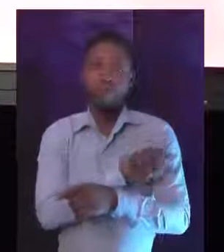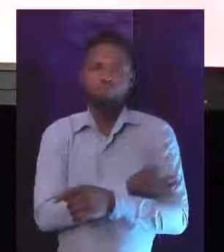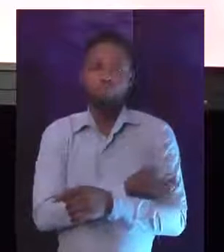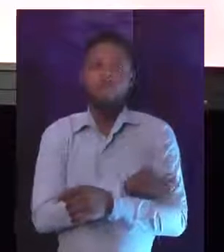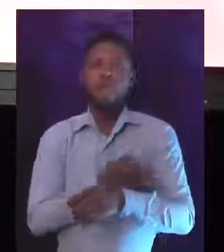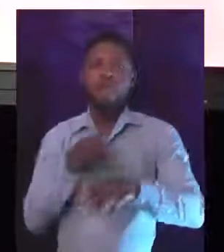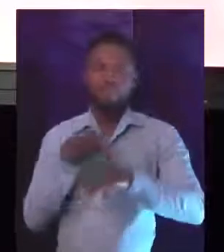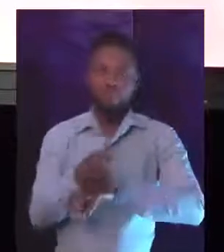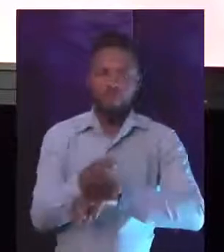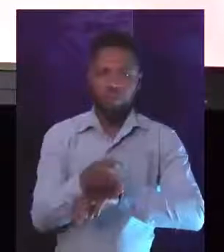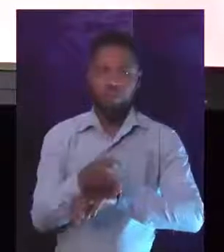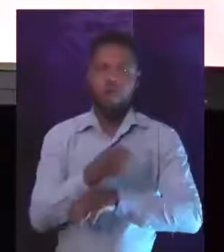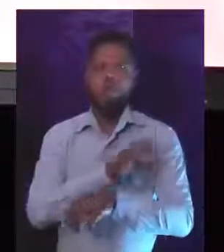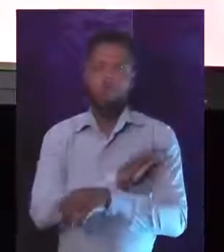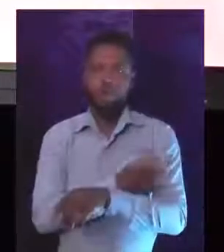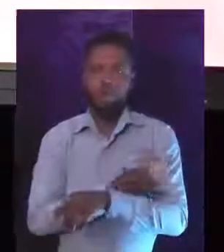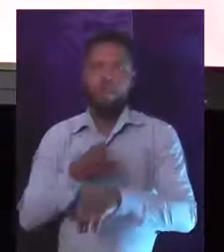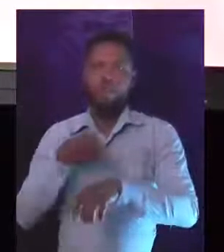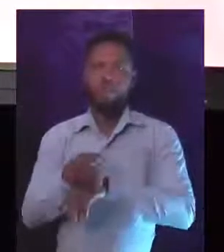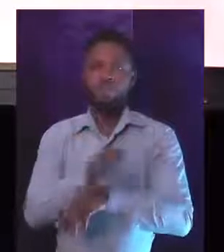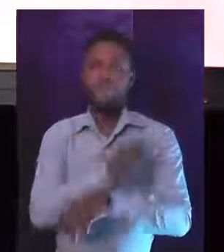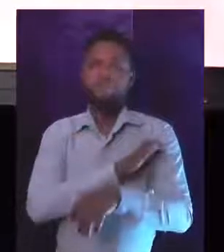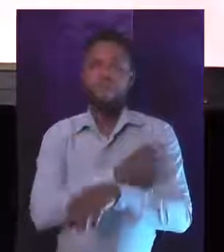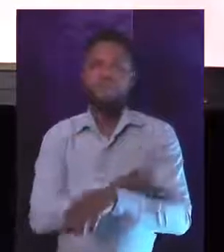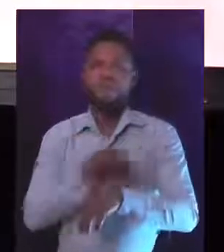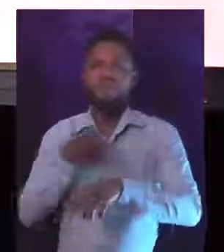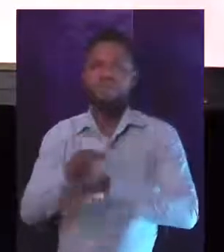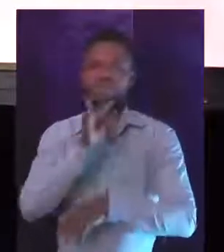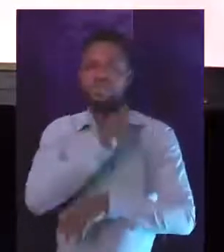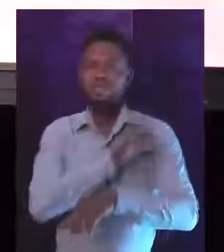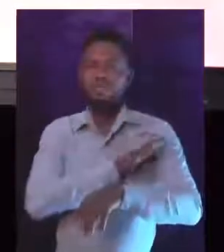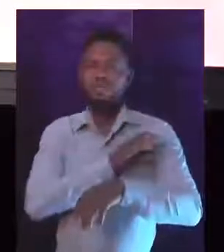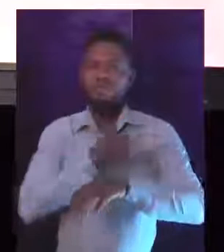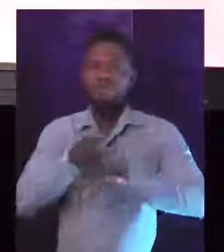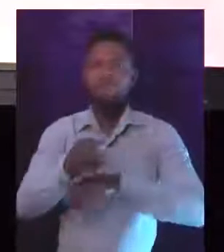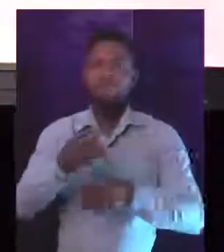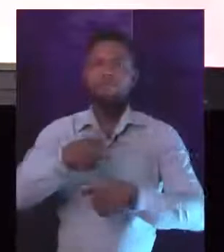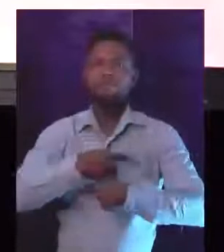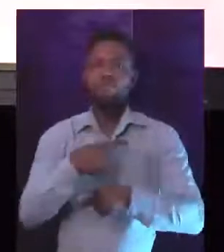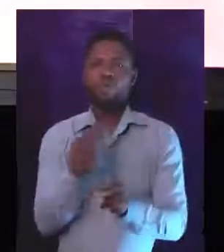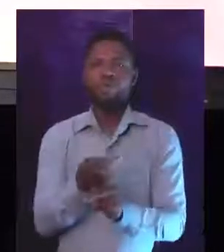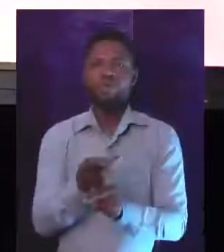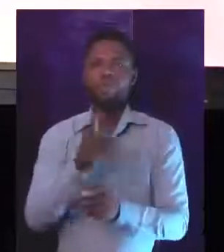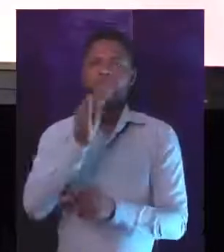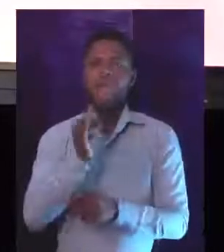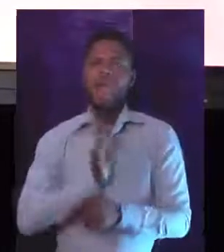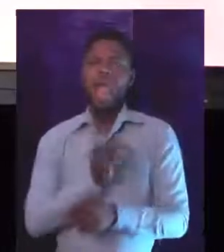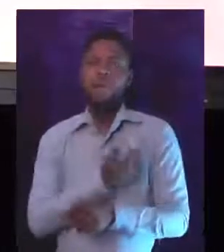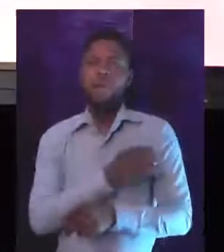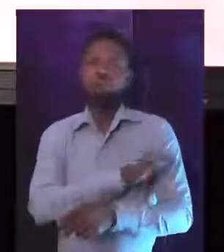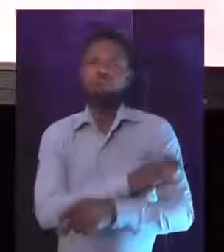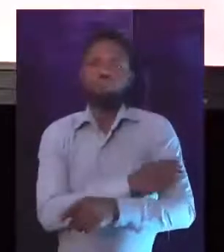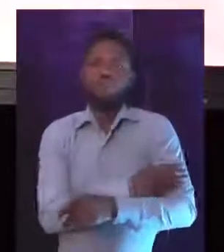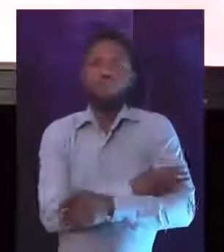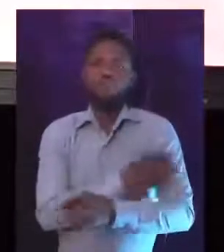is muscular force. Say that. Muscular force. A muscular force is a force produced